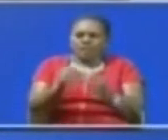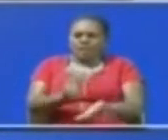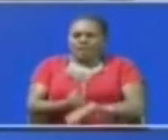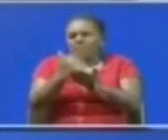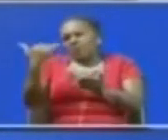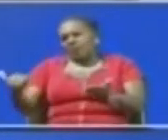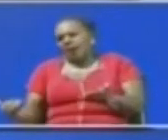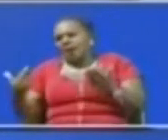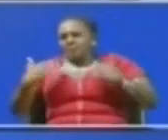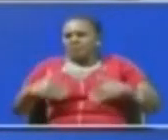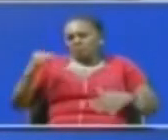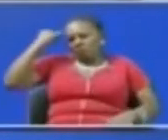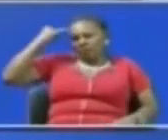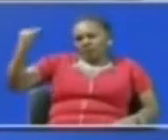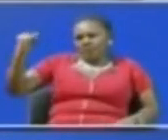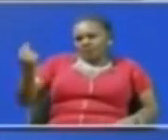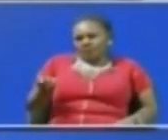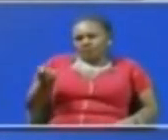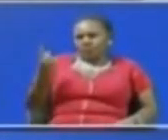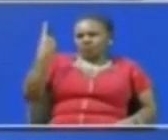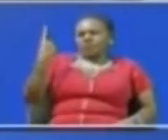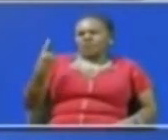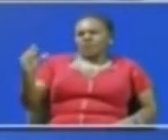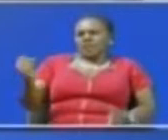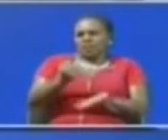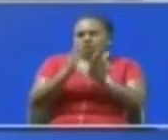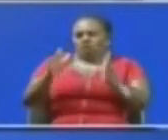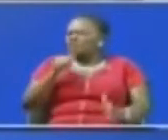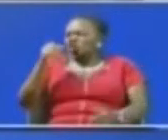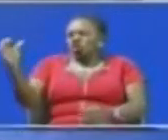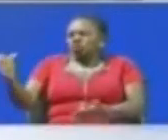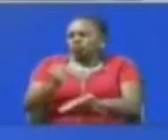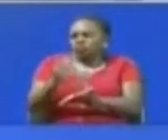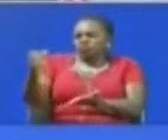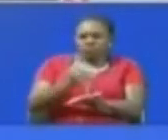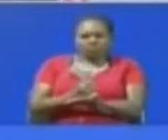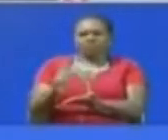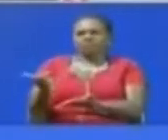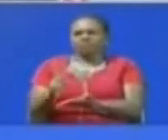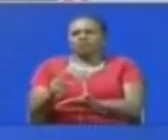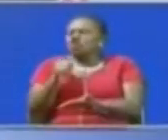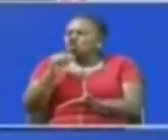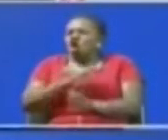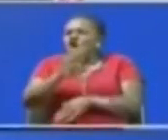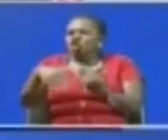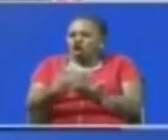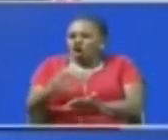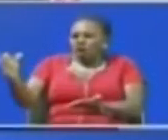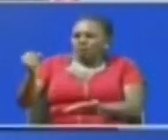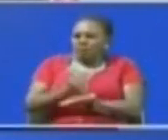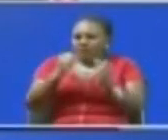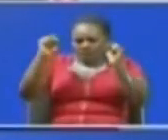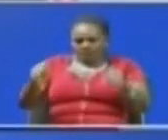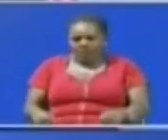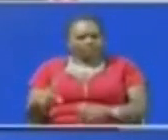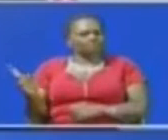people with ideas come up, become employers and not just employees. Not everyone can be an employer, not everyone has